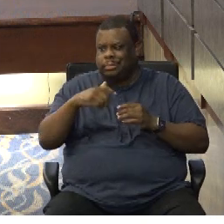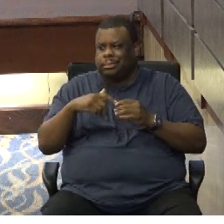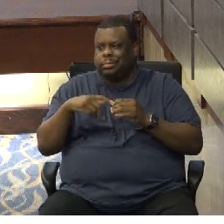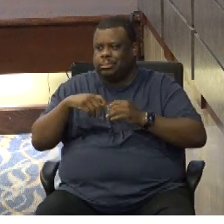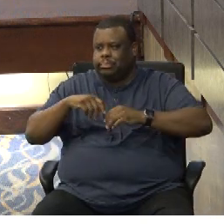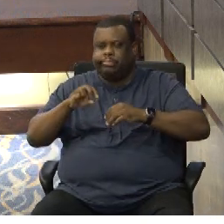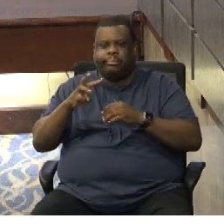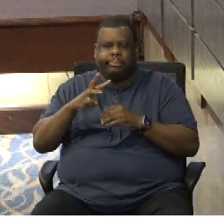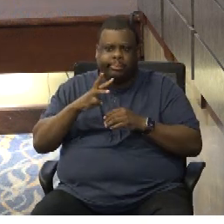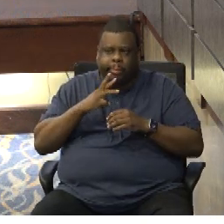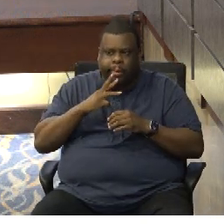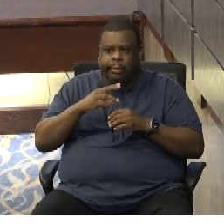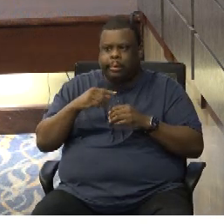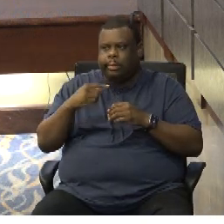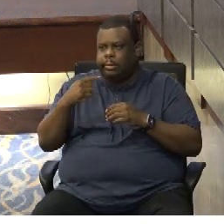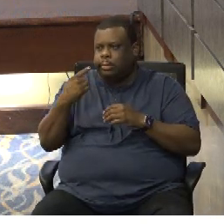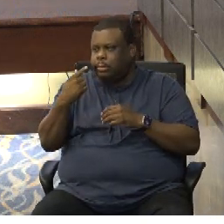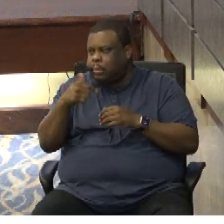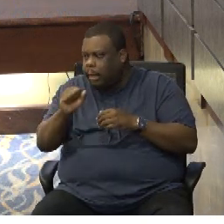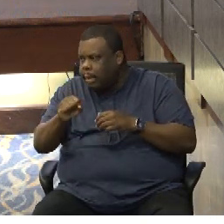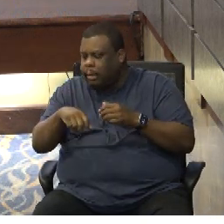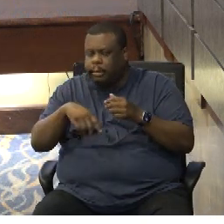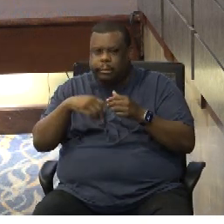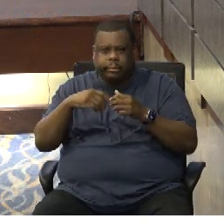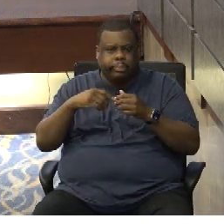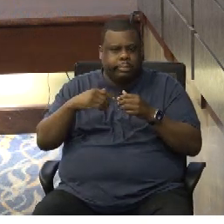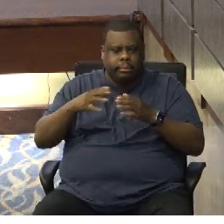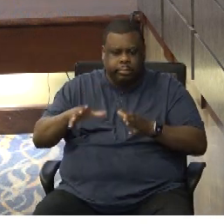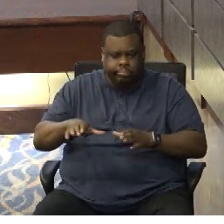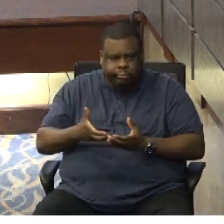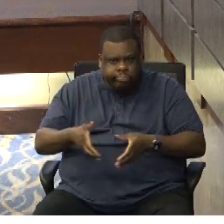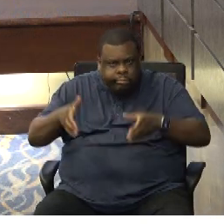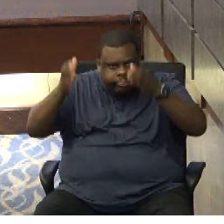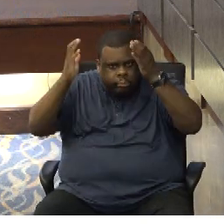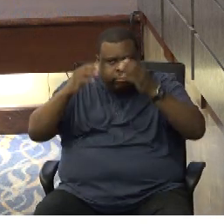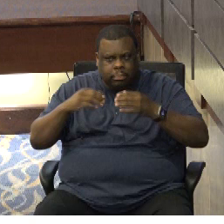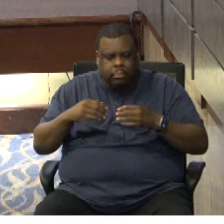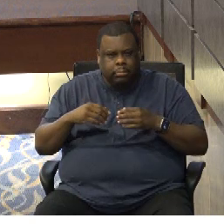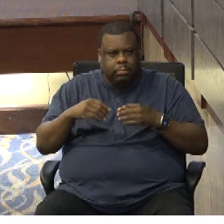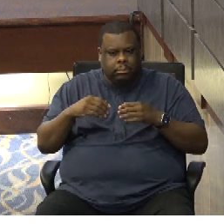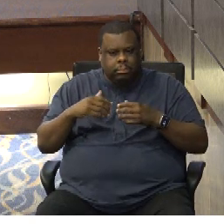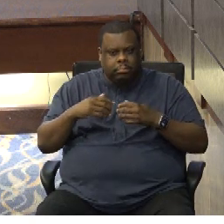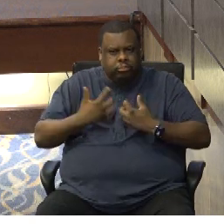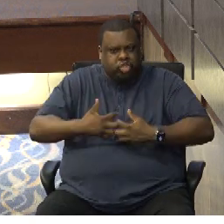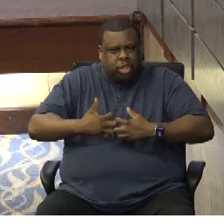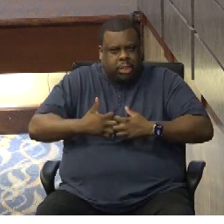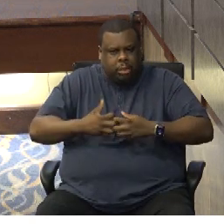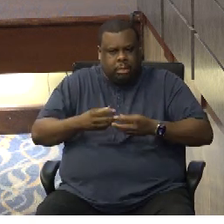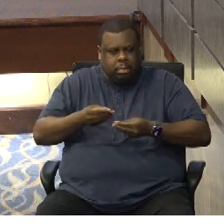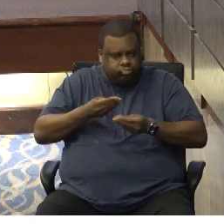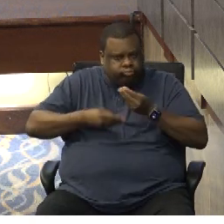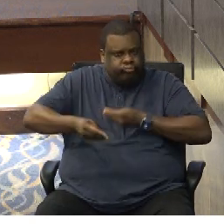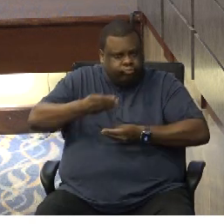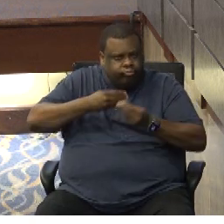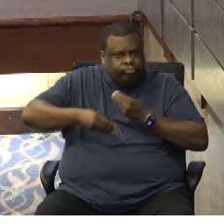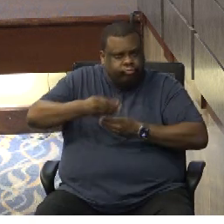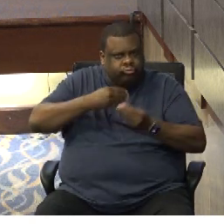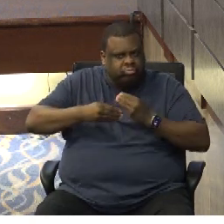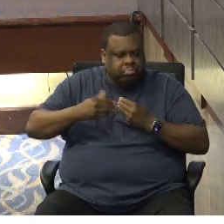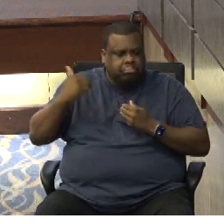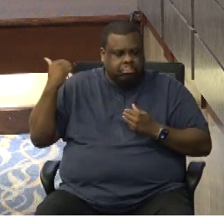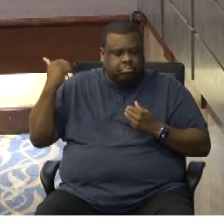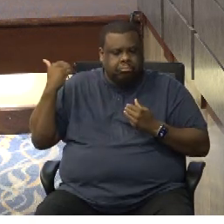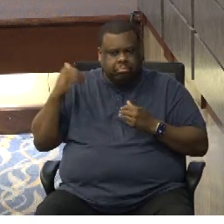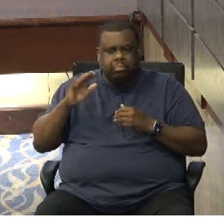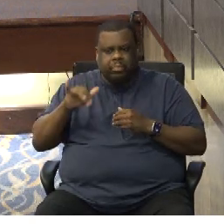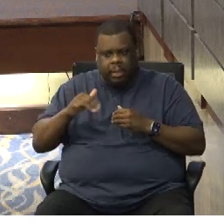of 2022, and the generators have a 16-month delivery timeline. So expect to receive them end of this year